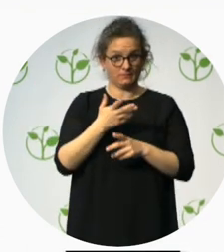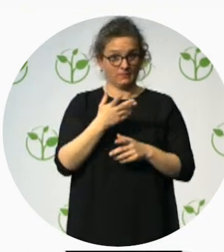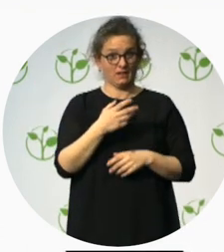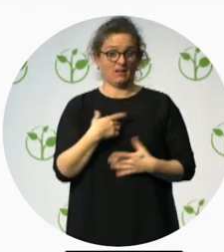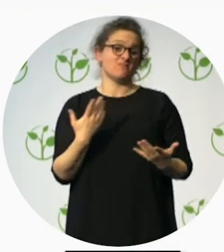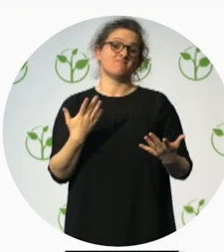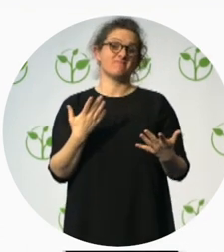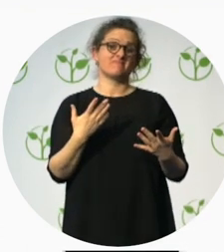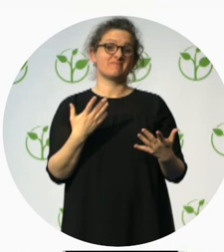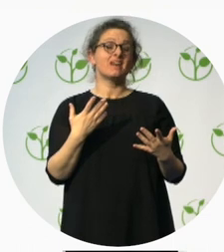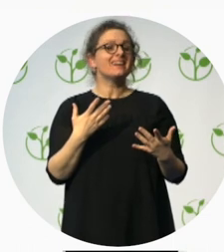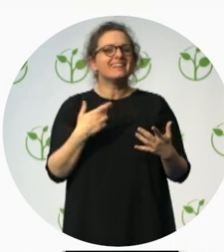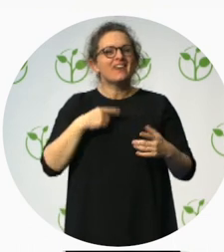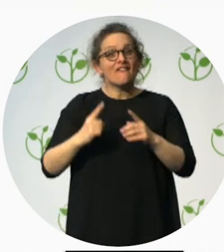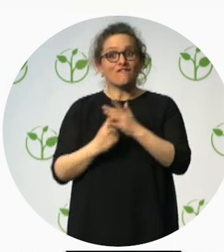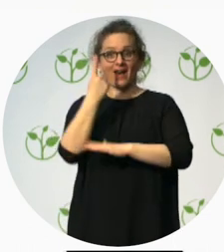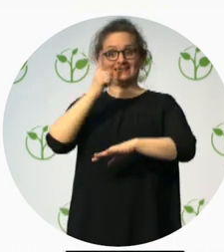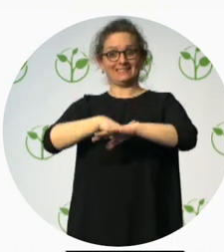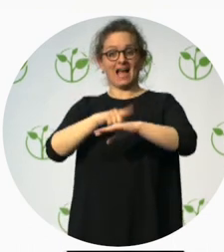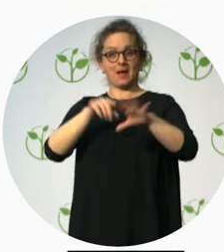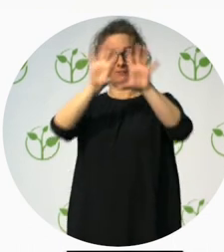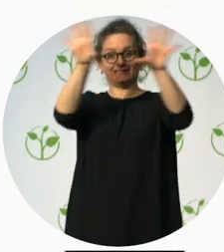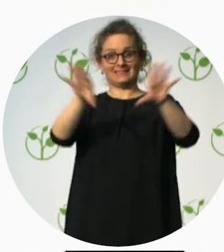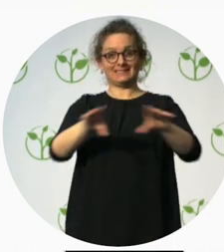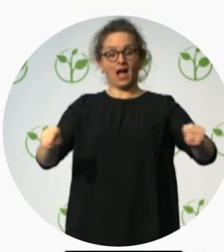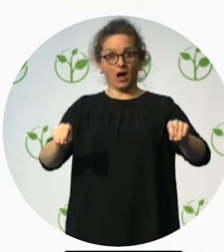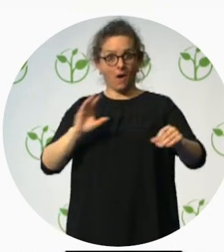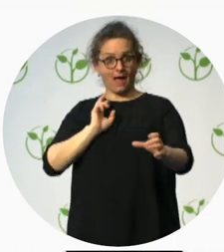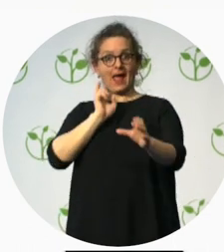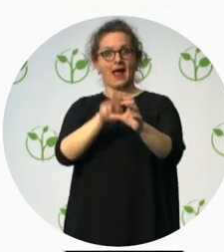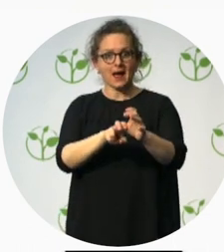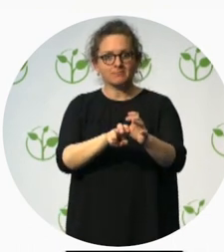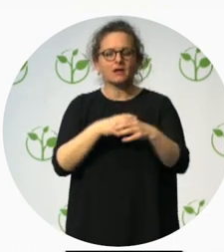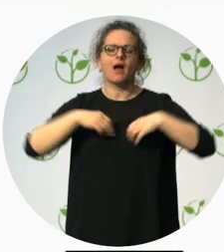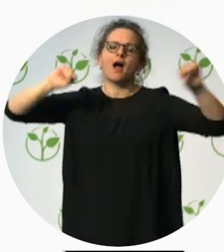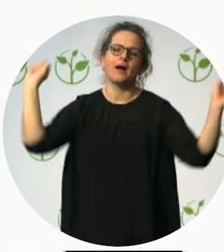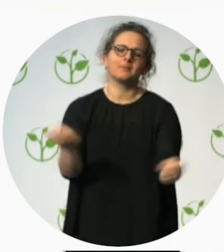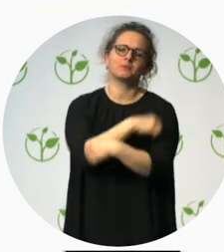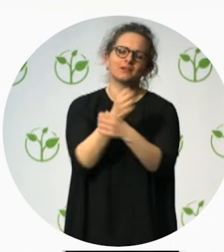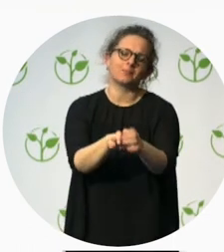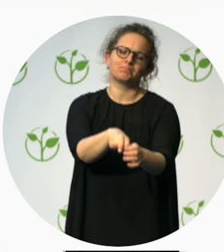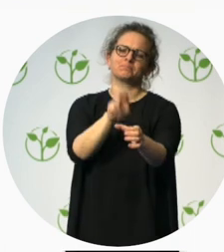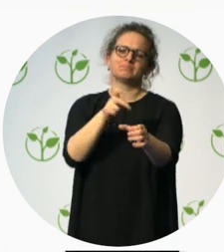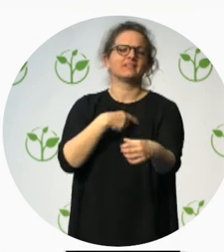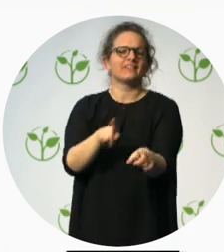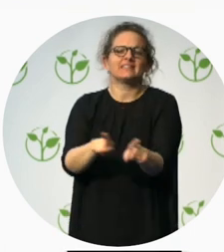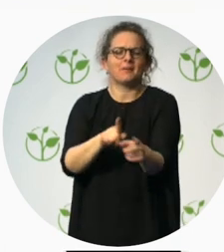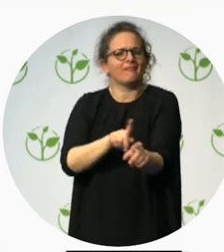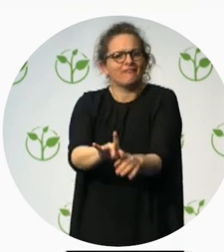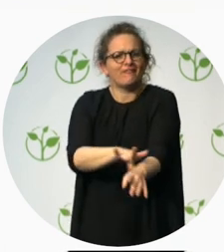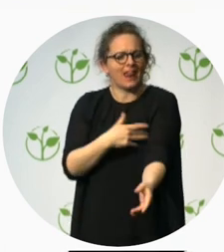has somehow been addiction to some of us throughout the year that we want and we crave to have more and more.